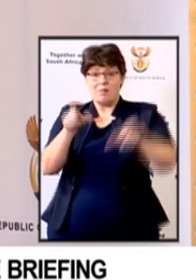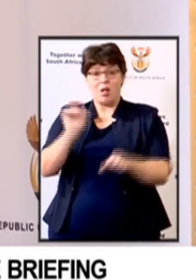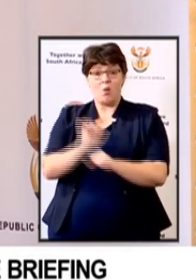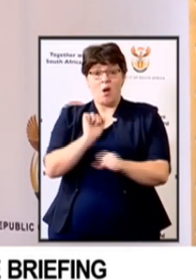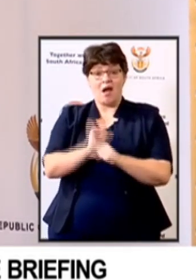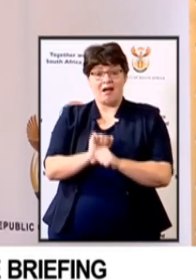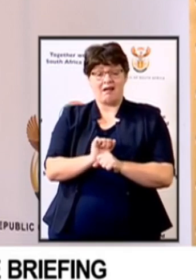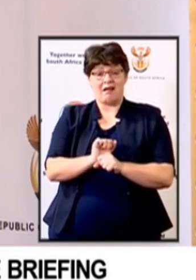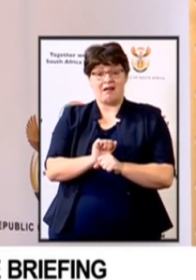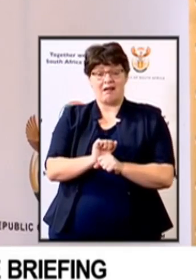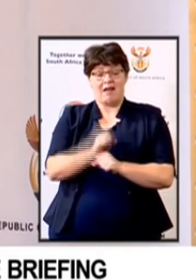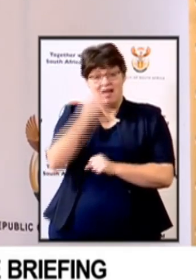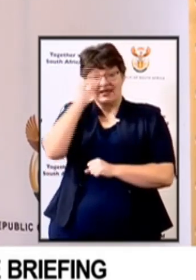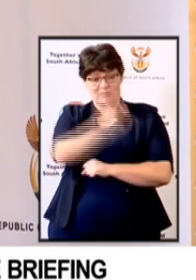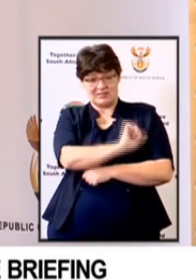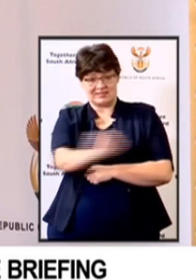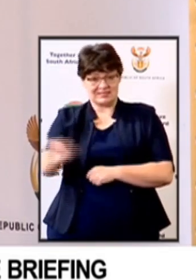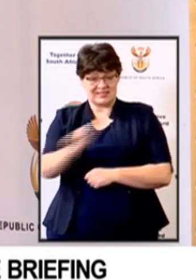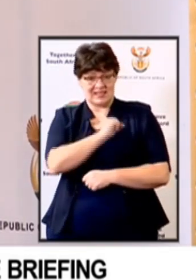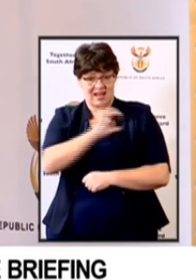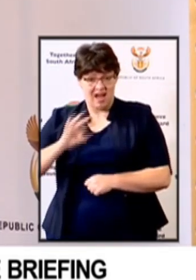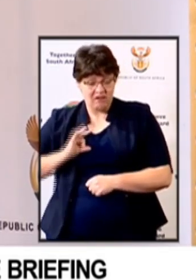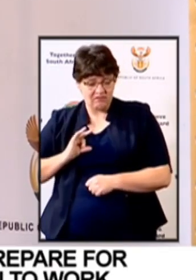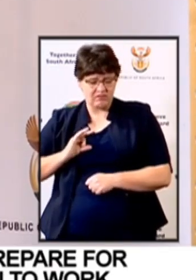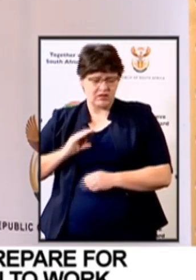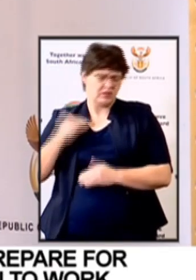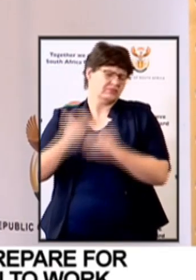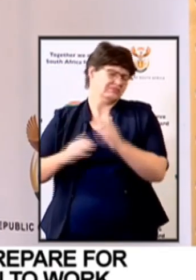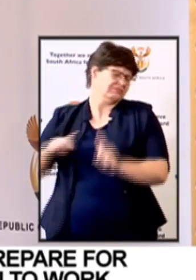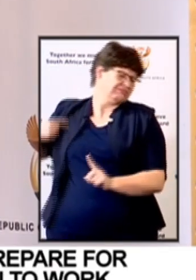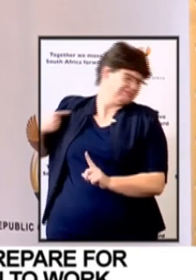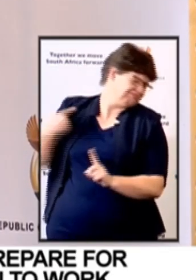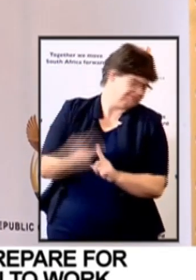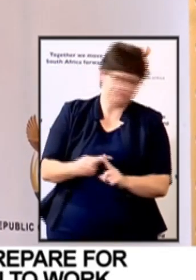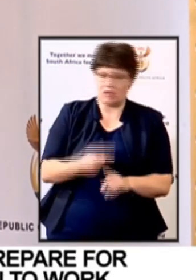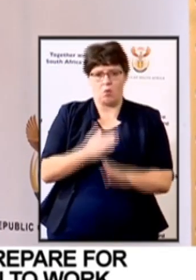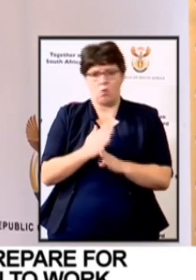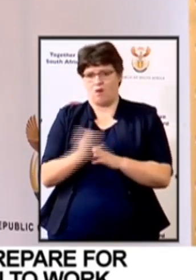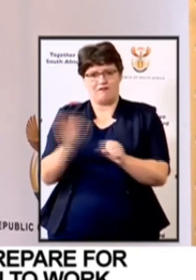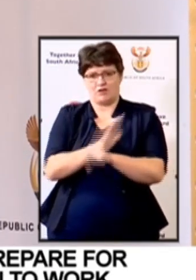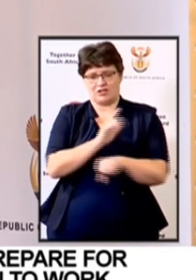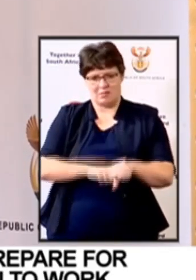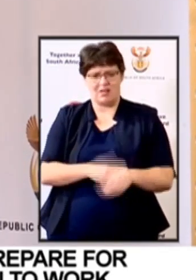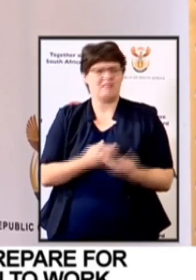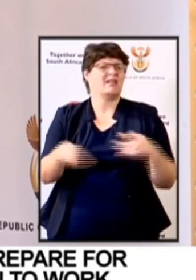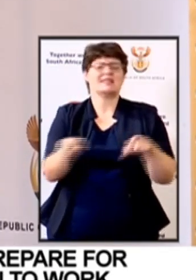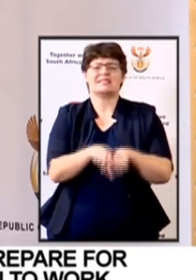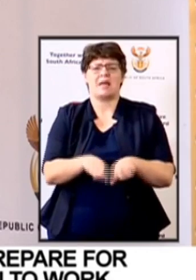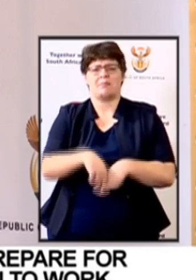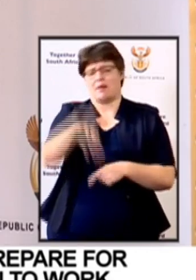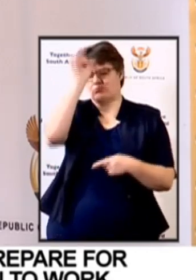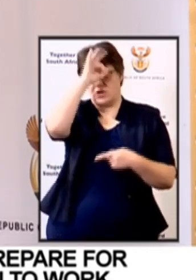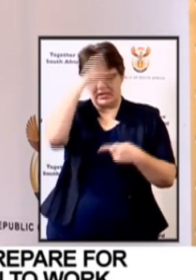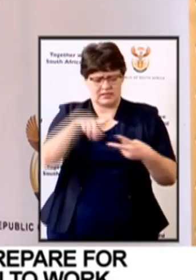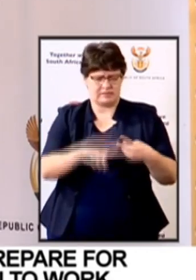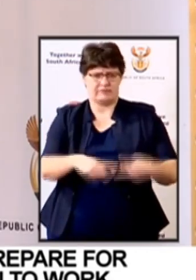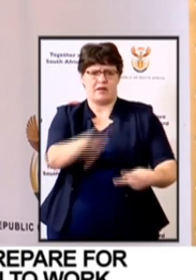been rendering these services all the time. You are aware, among others, that police, army,